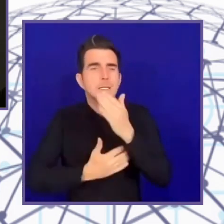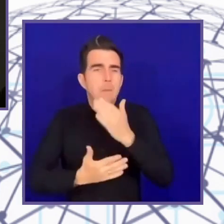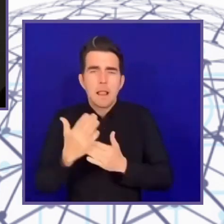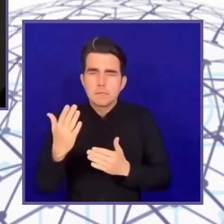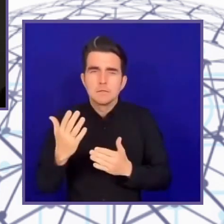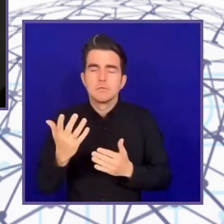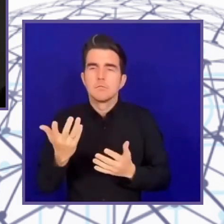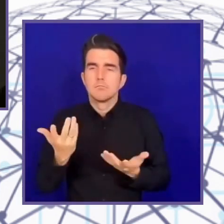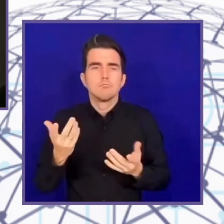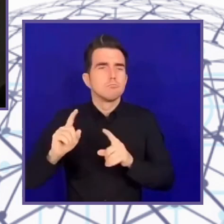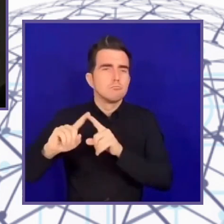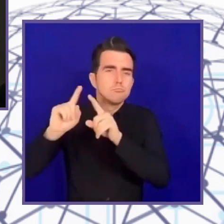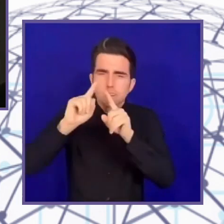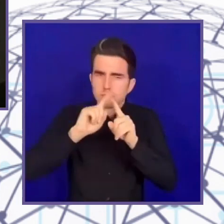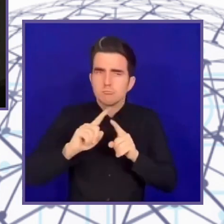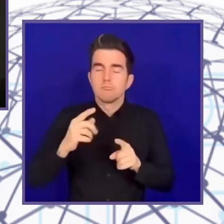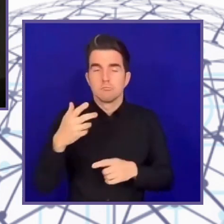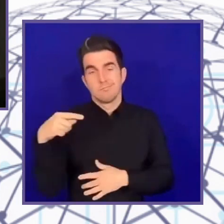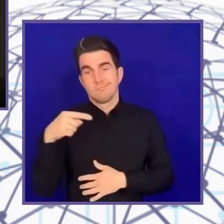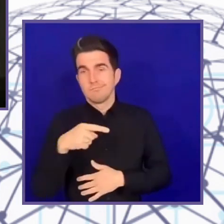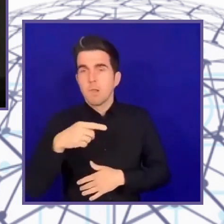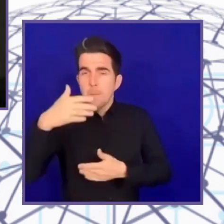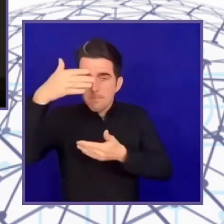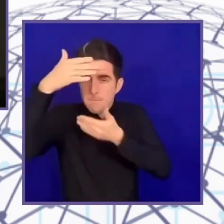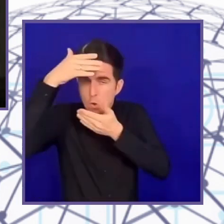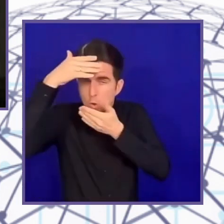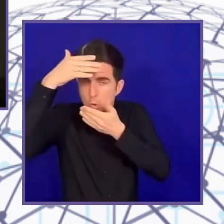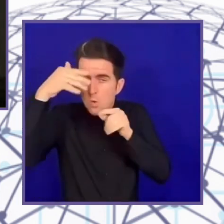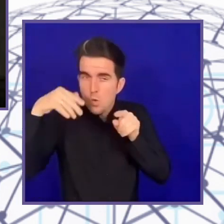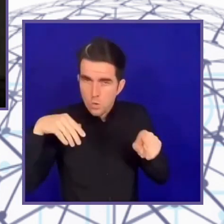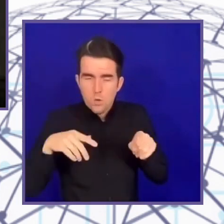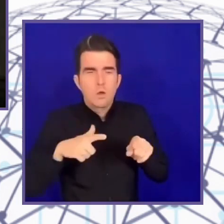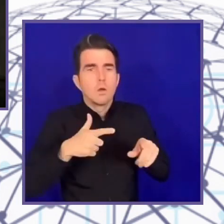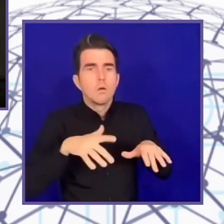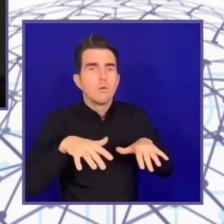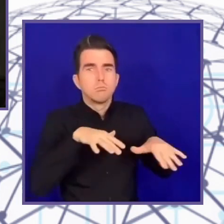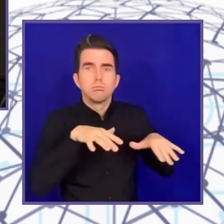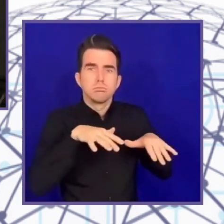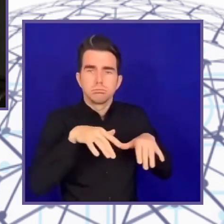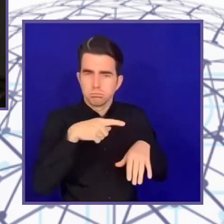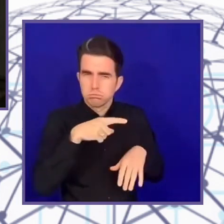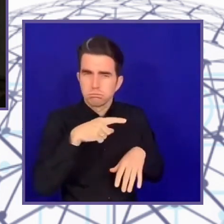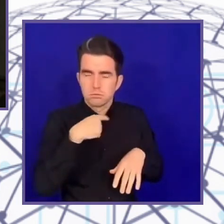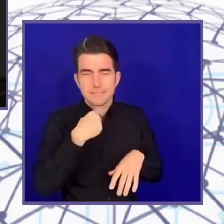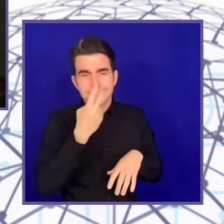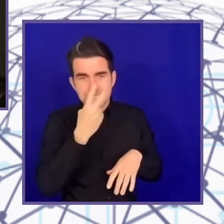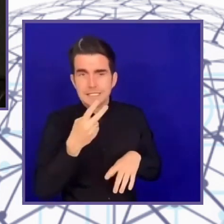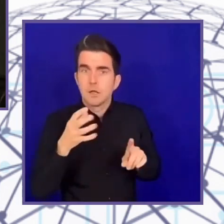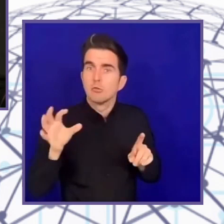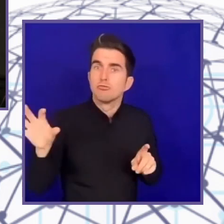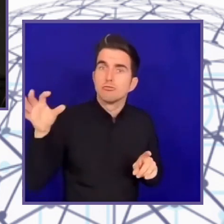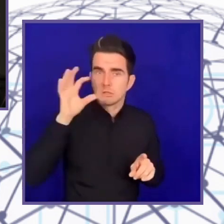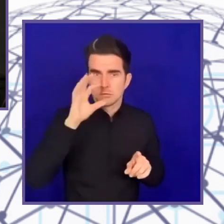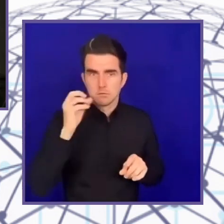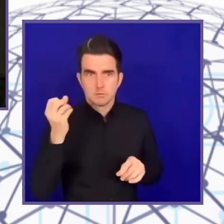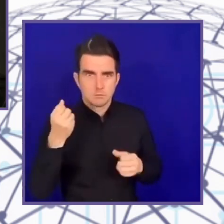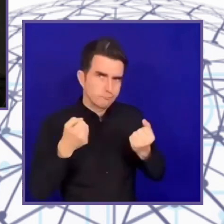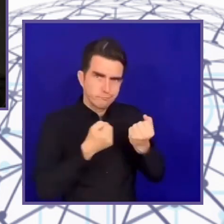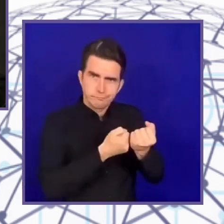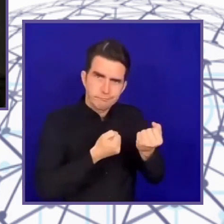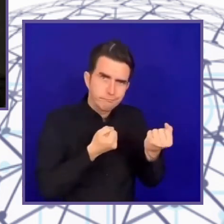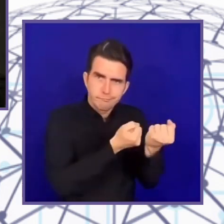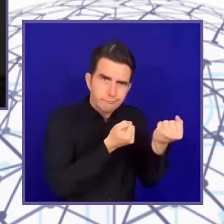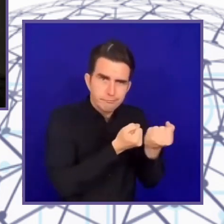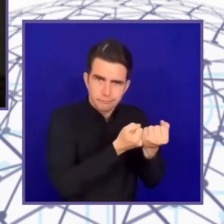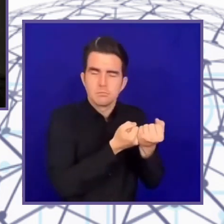are sending support now, but 80 products, must definitely stand out, as part